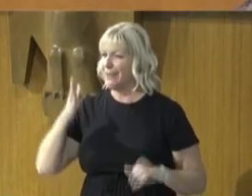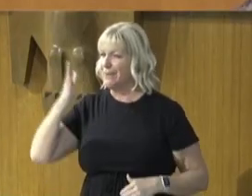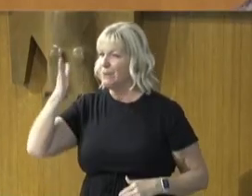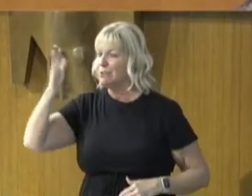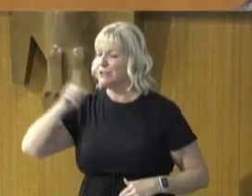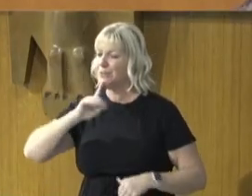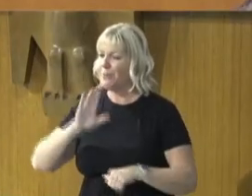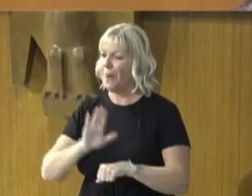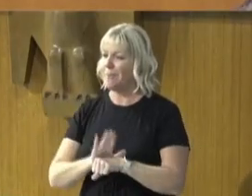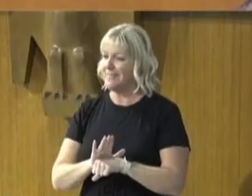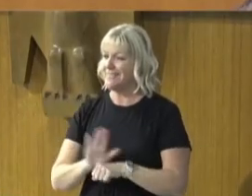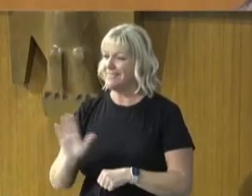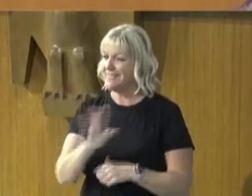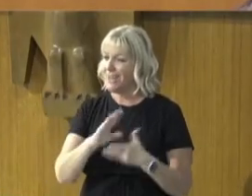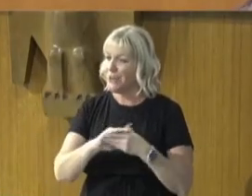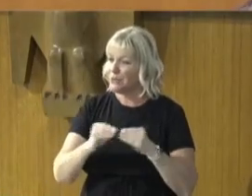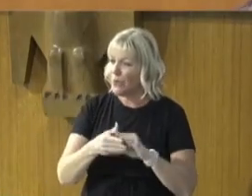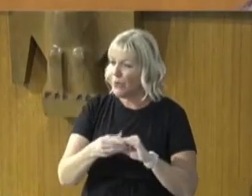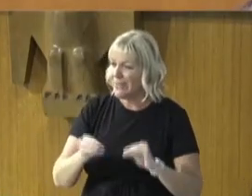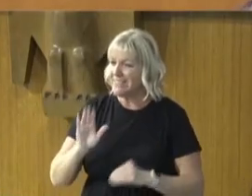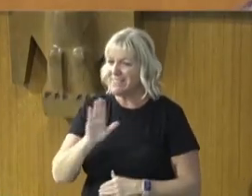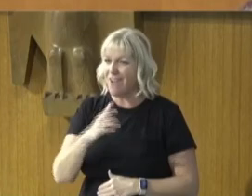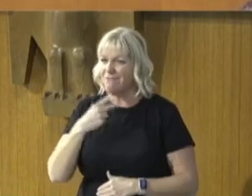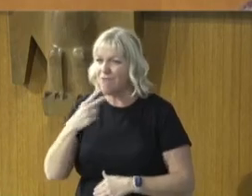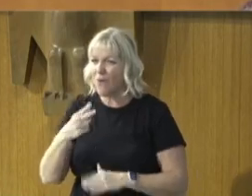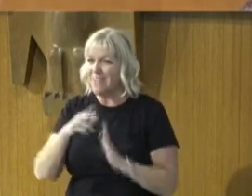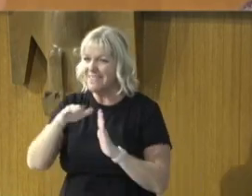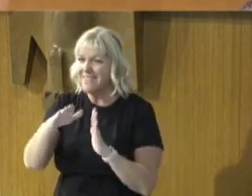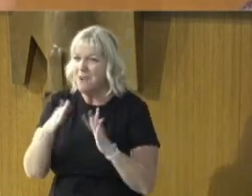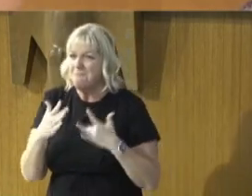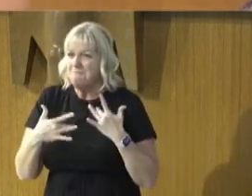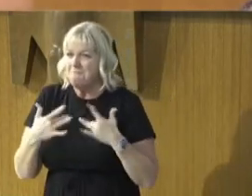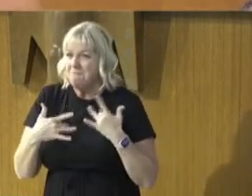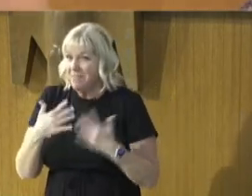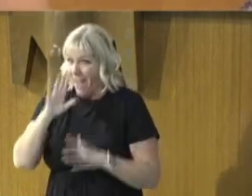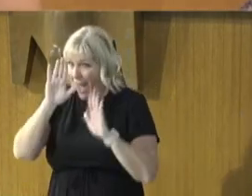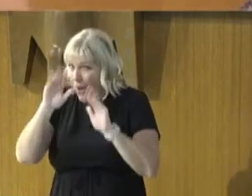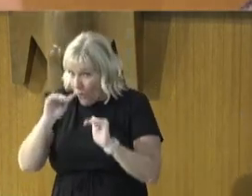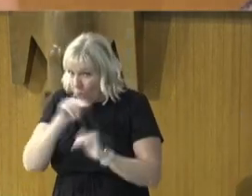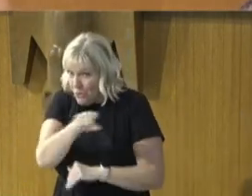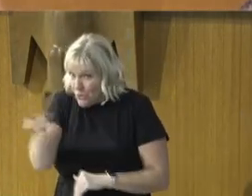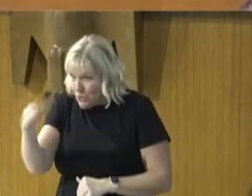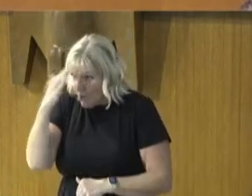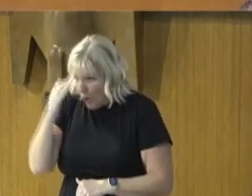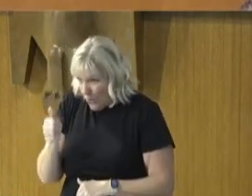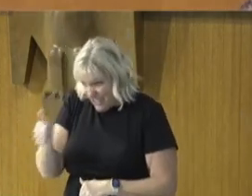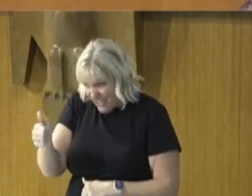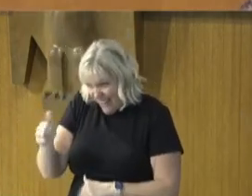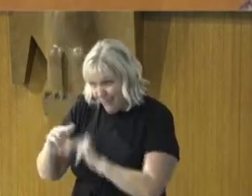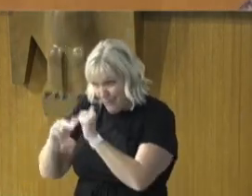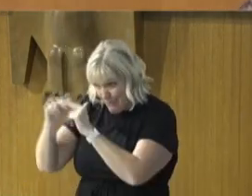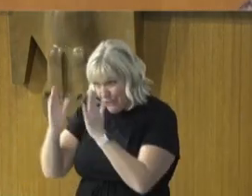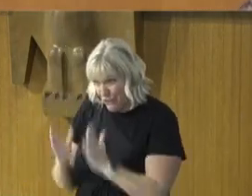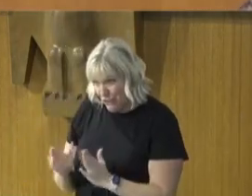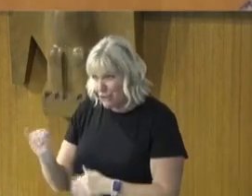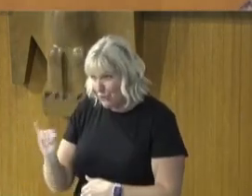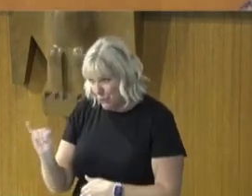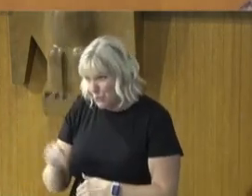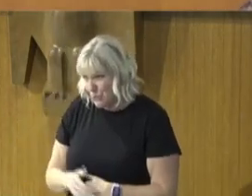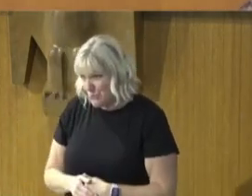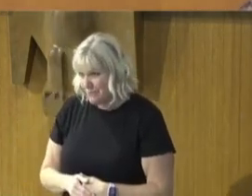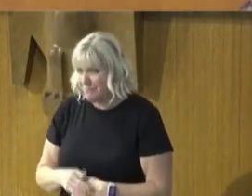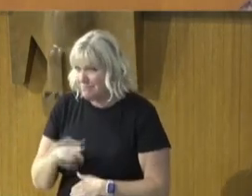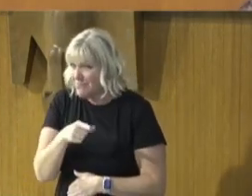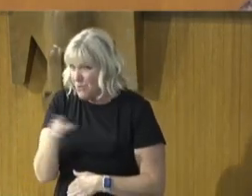their voices. And I hope each of you youth know that you are builders. You are builders of big